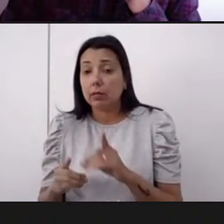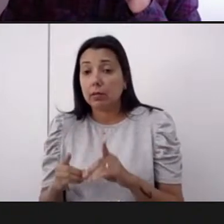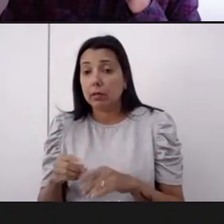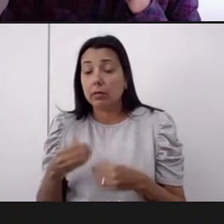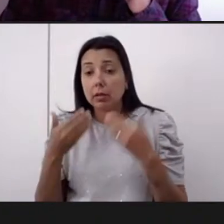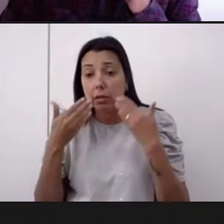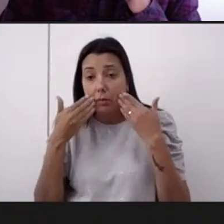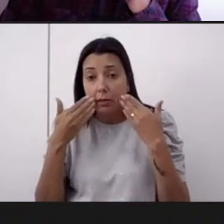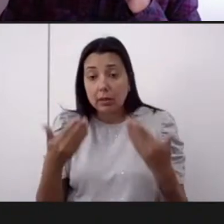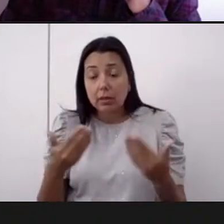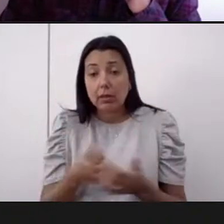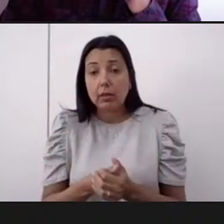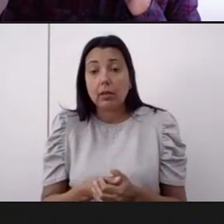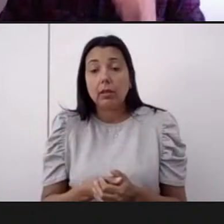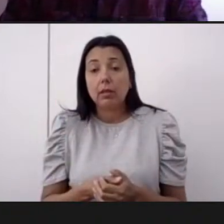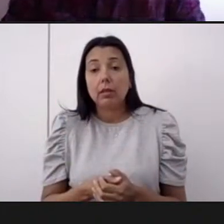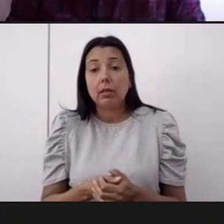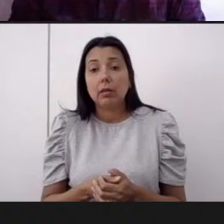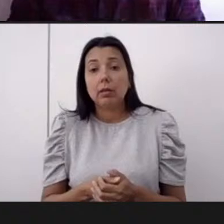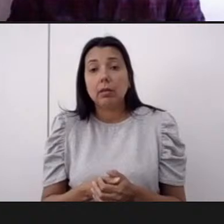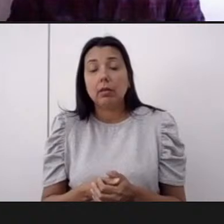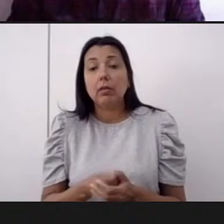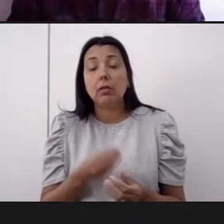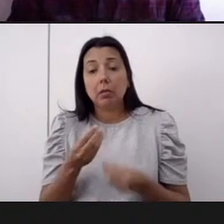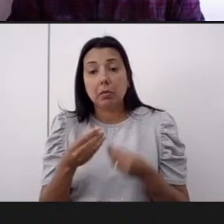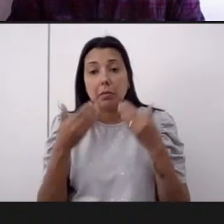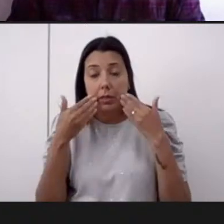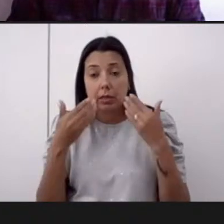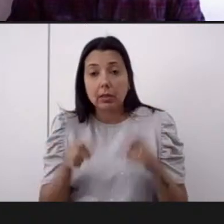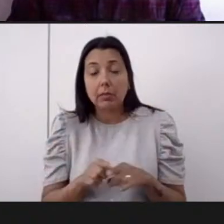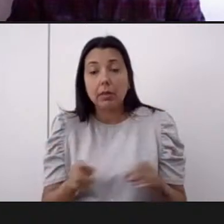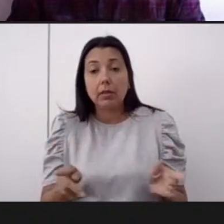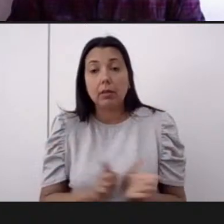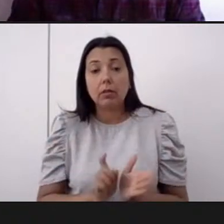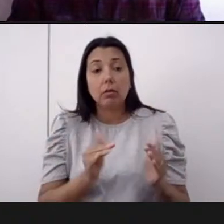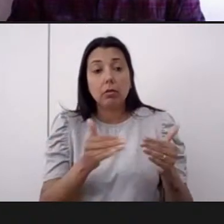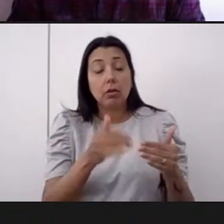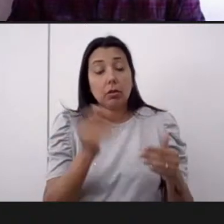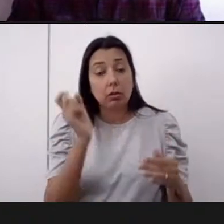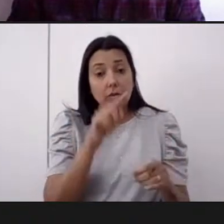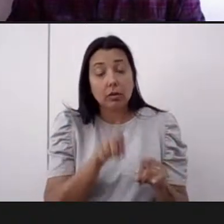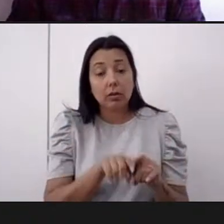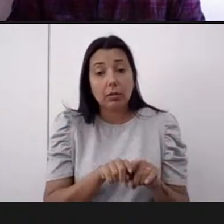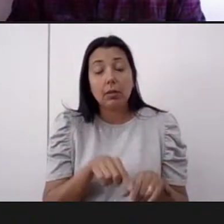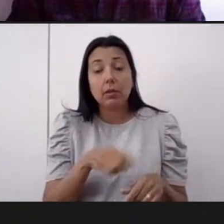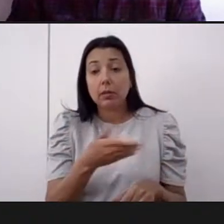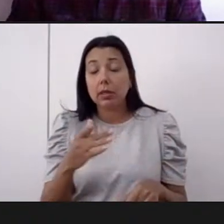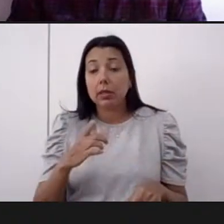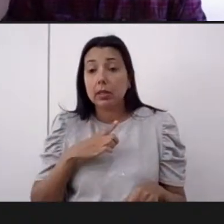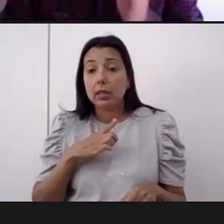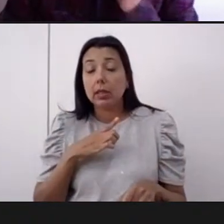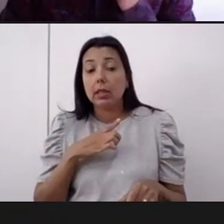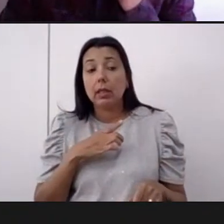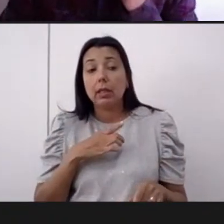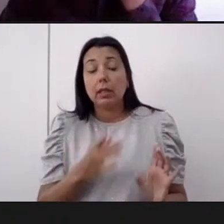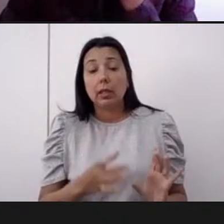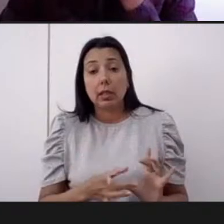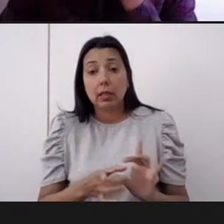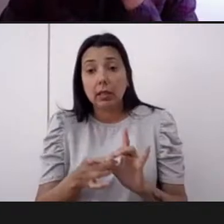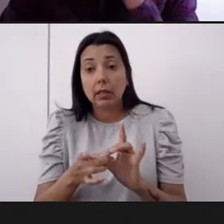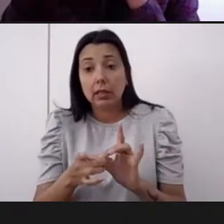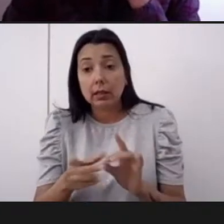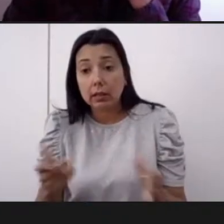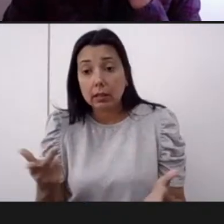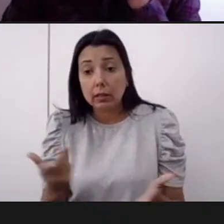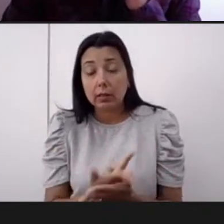my forums. Actually, it's a bit more complex than this, because you have alliances which takes place between the